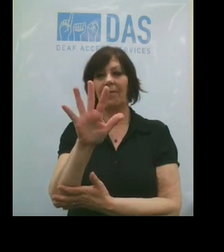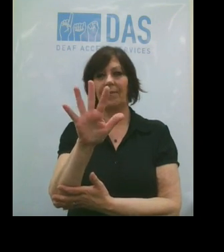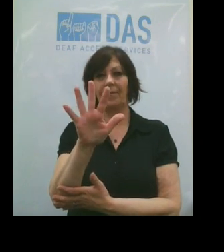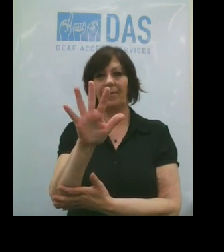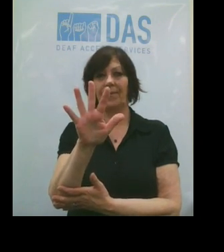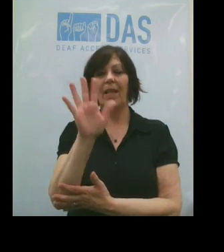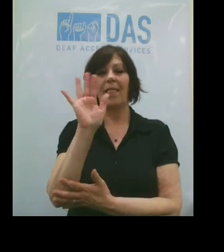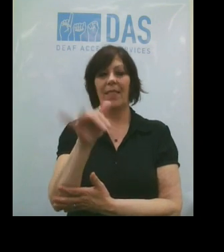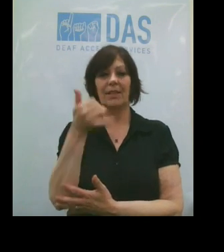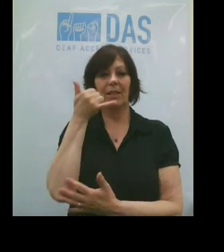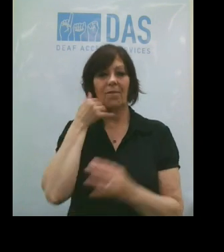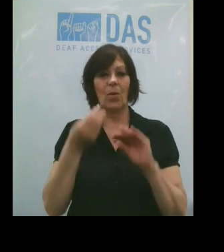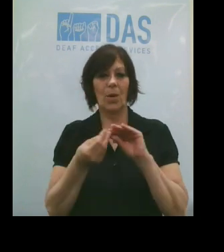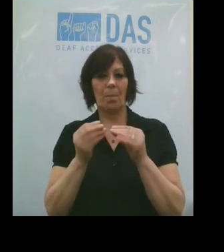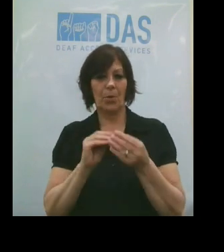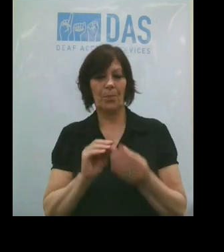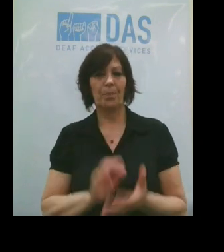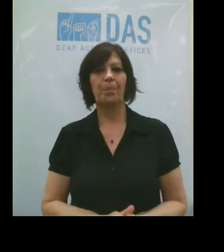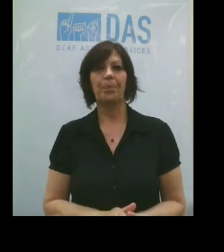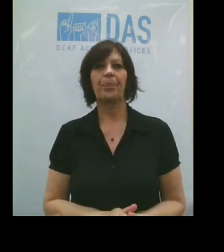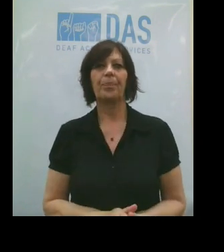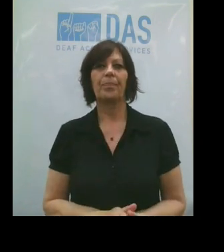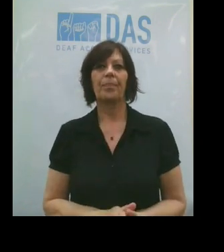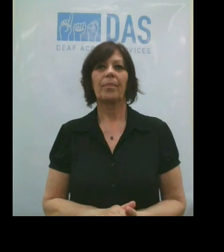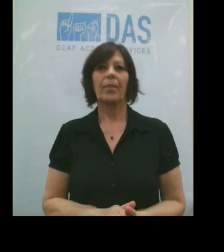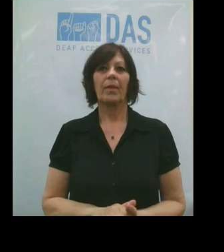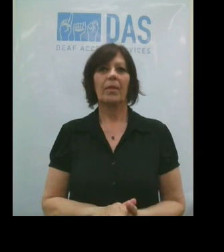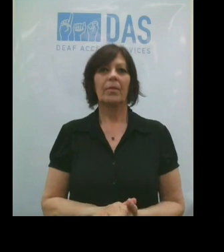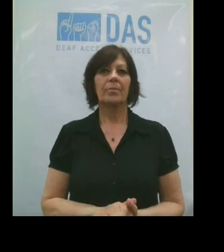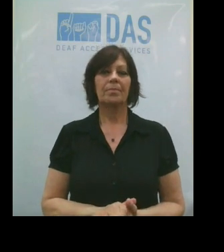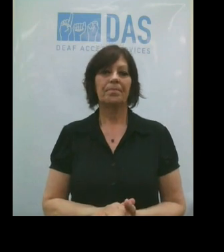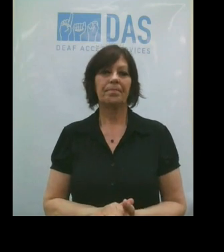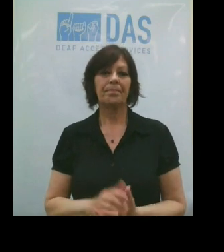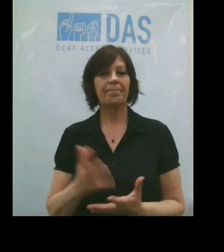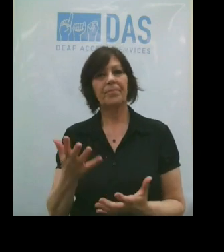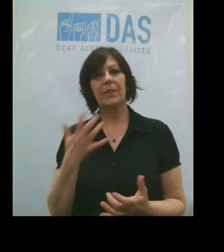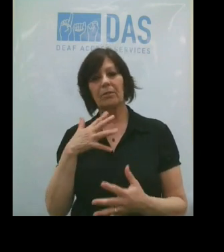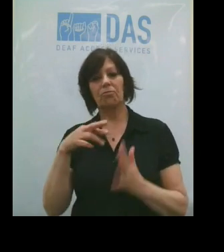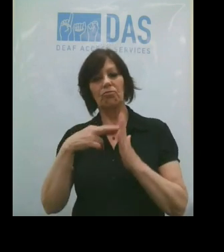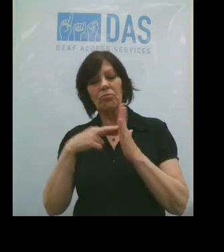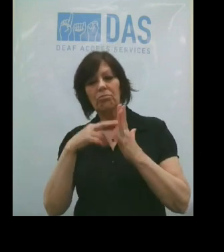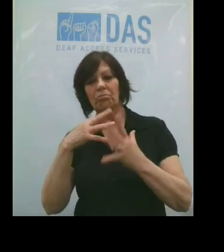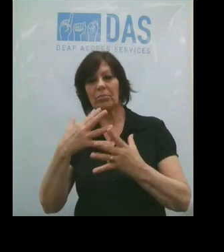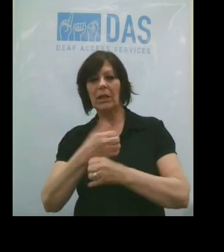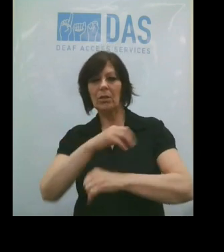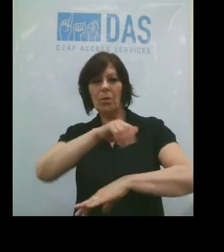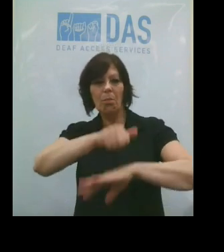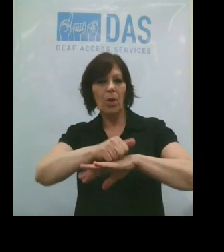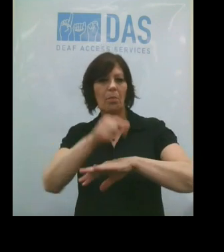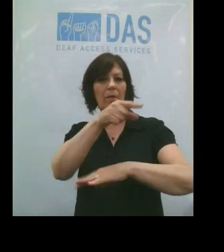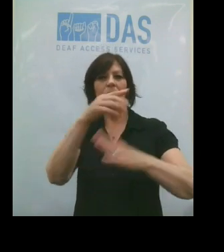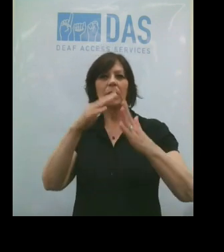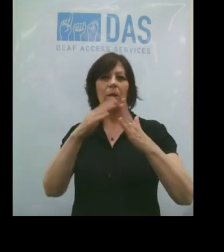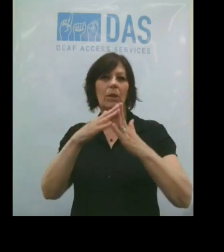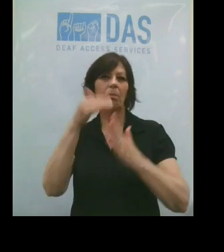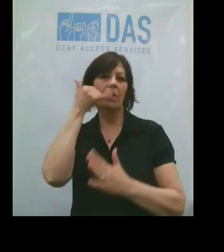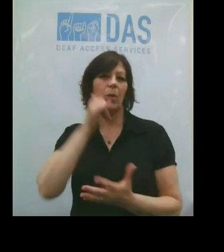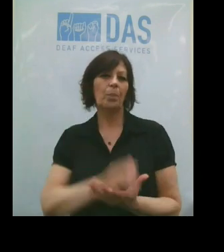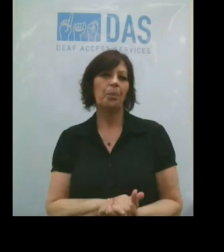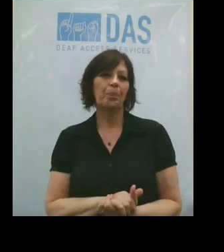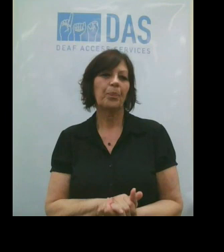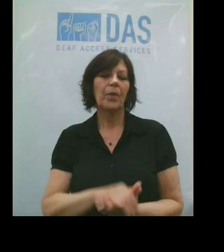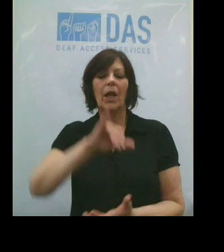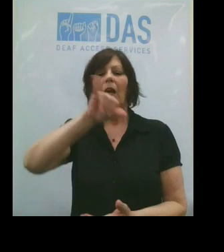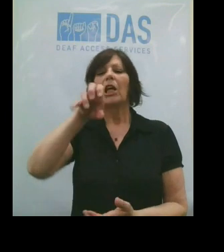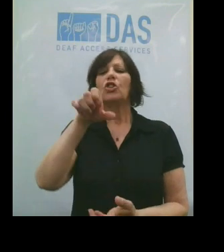888-364-3065 is the COVID-19 hotline to register and get an appointment at the site in downtown Buffalo.